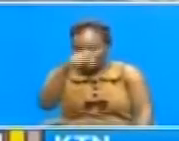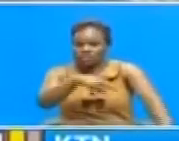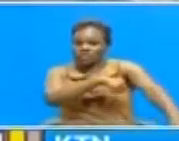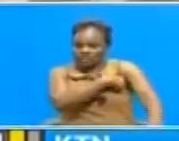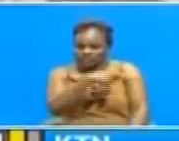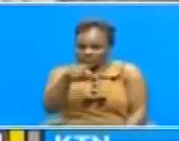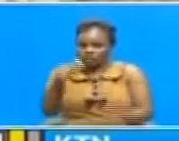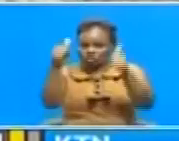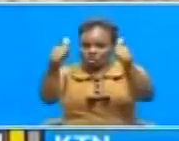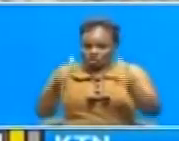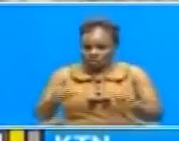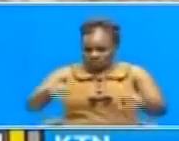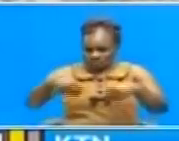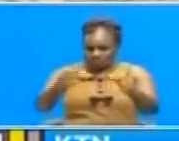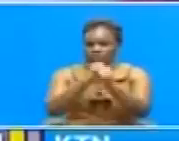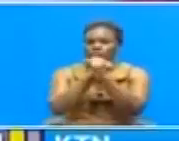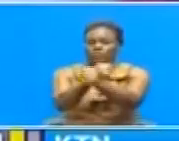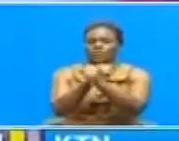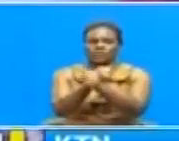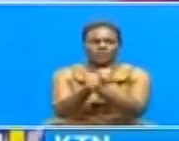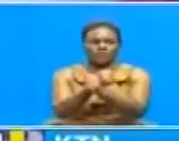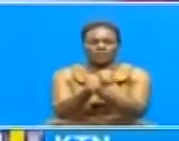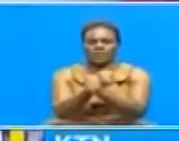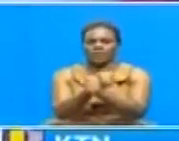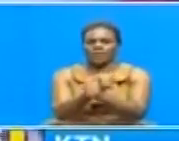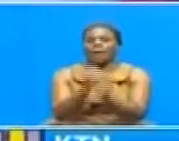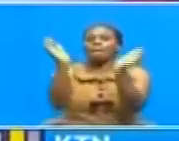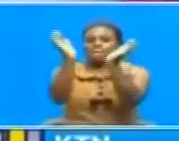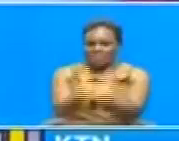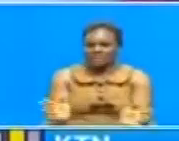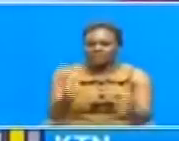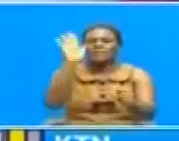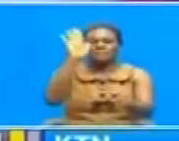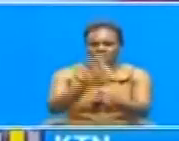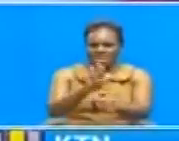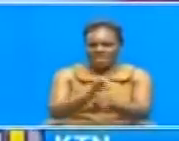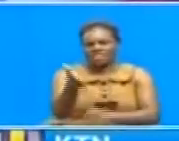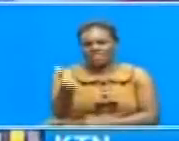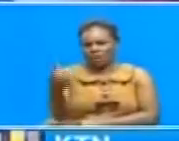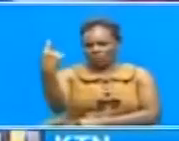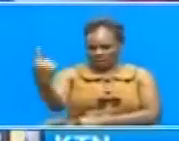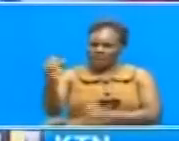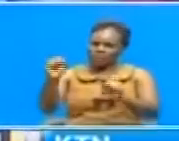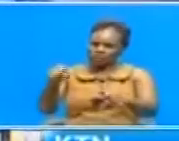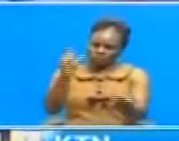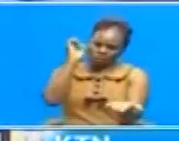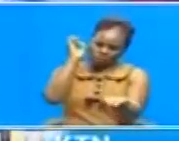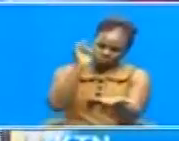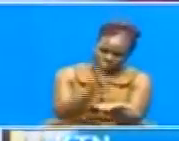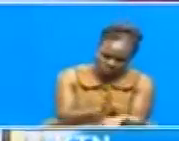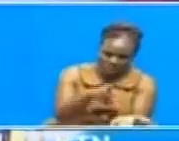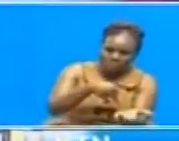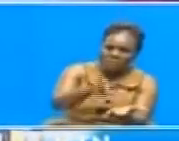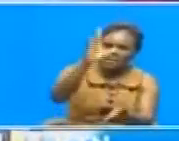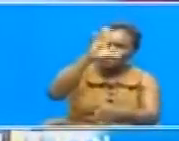protect producers of illicit brews on notice. And there are several punishments. Moja, unaanza kwenda nyumbani bila